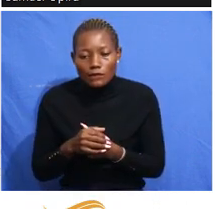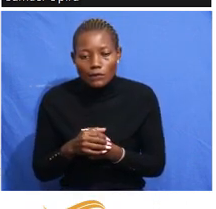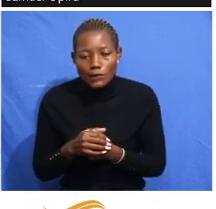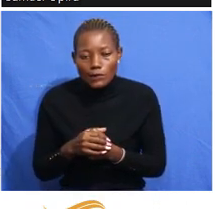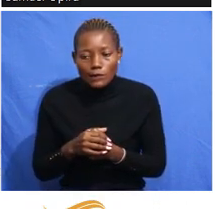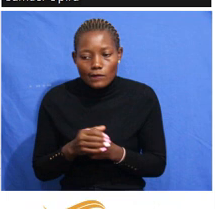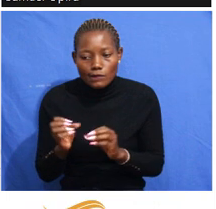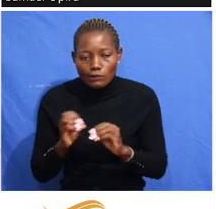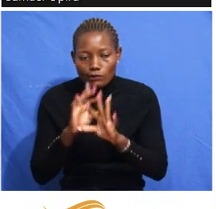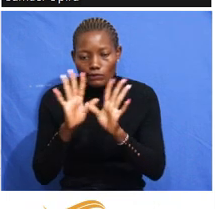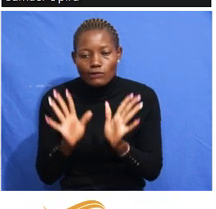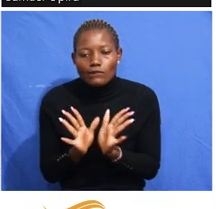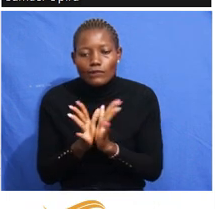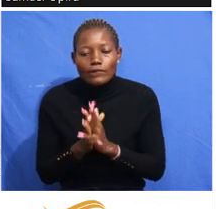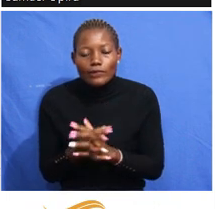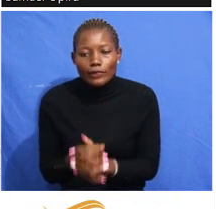aspect clearly.